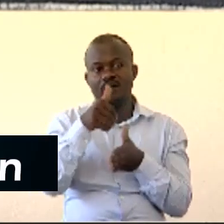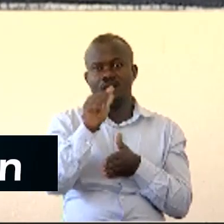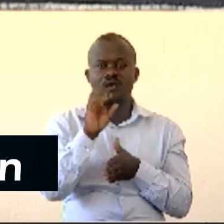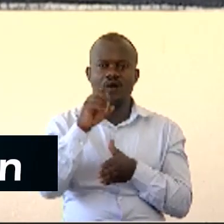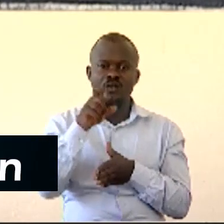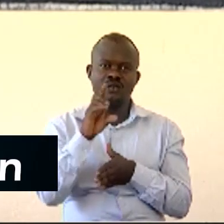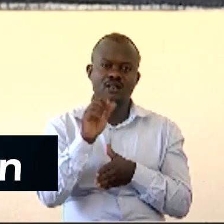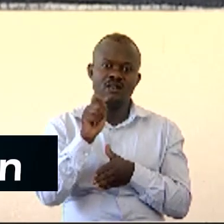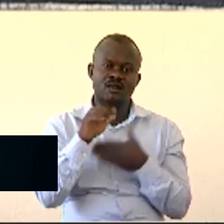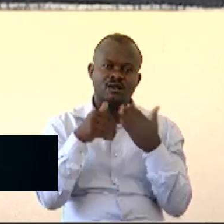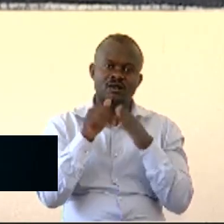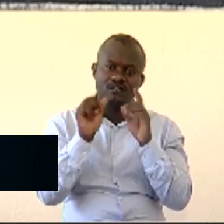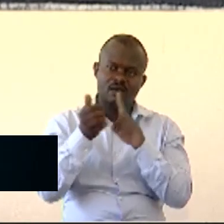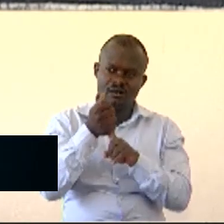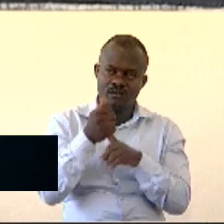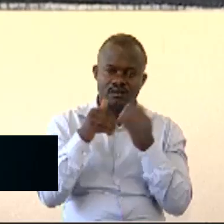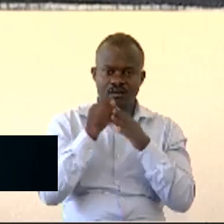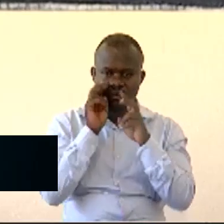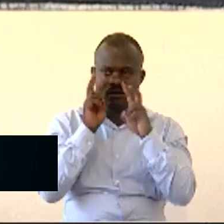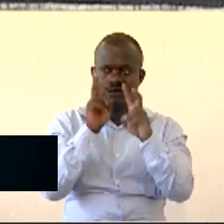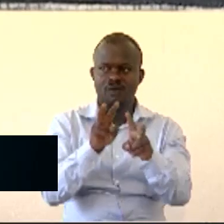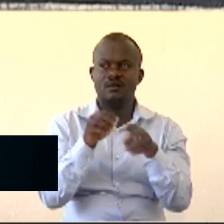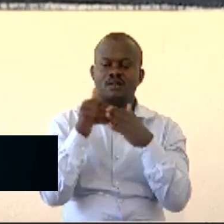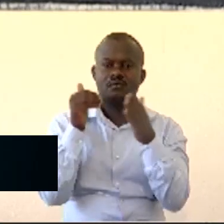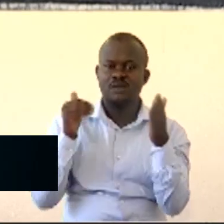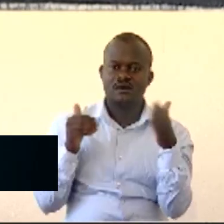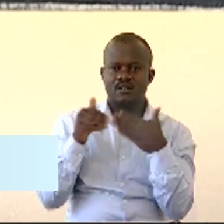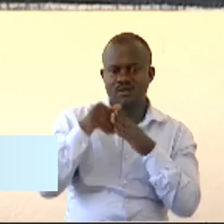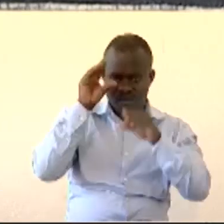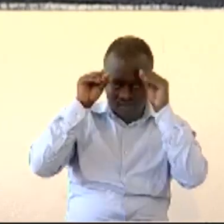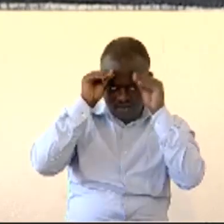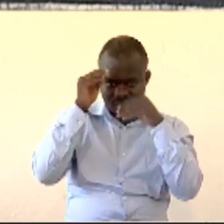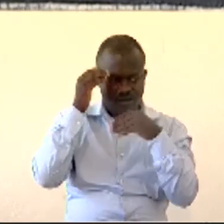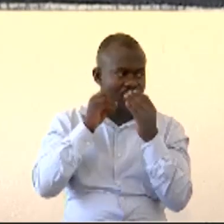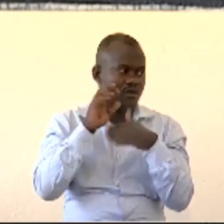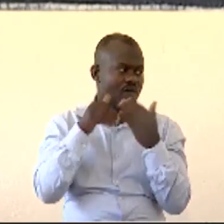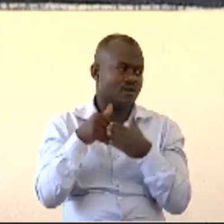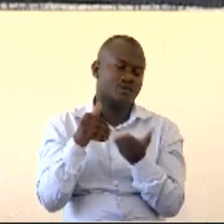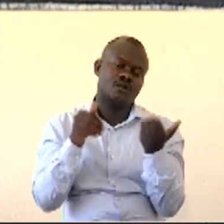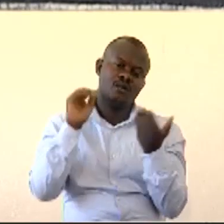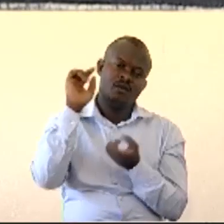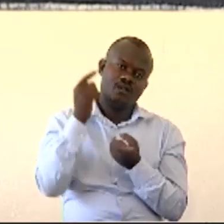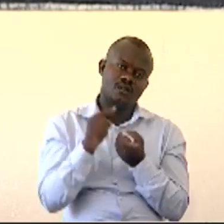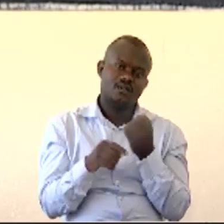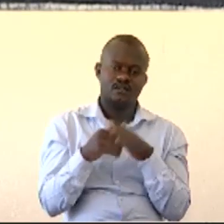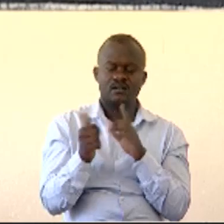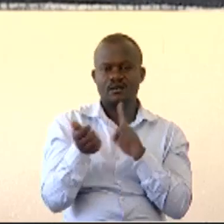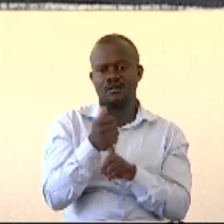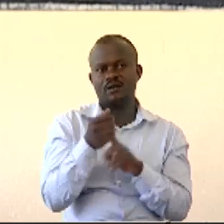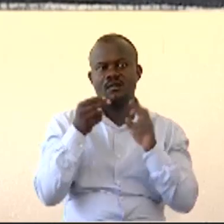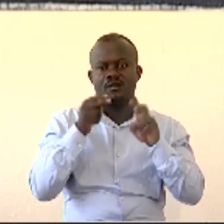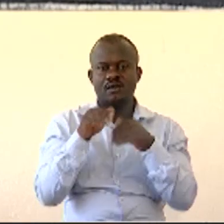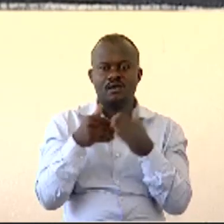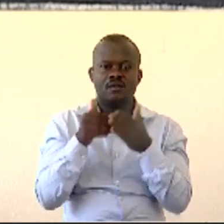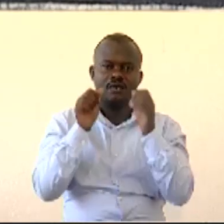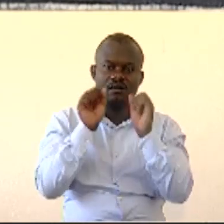has taken place, as we looked at in the previous lessons, or reduction has taken place, when you can be able